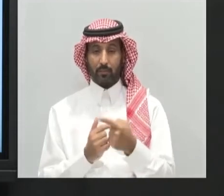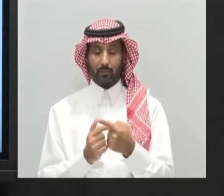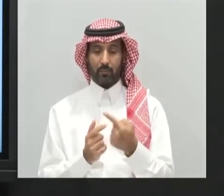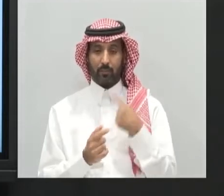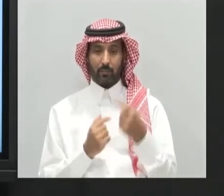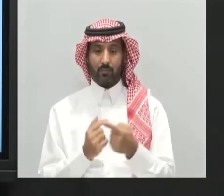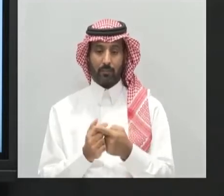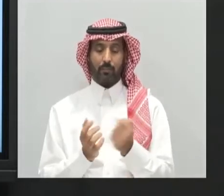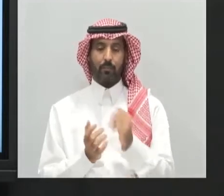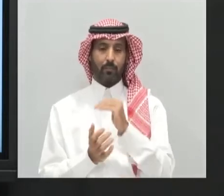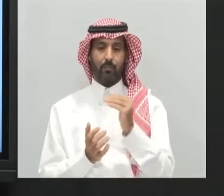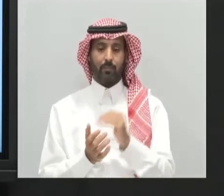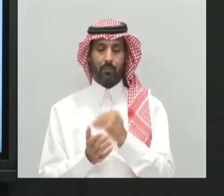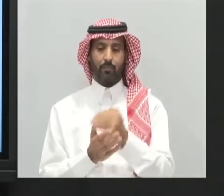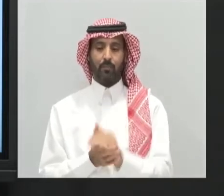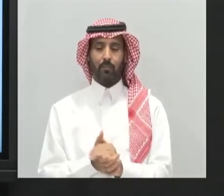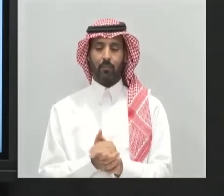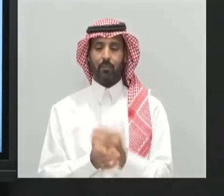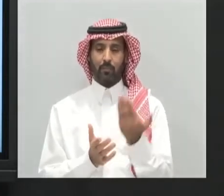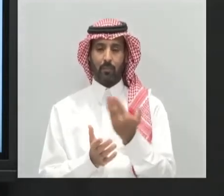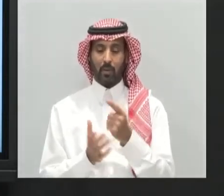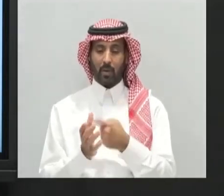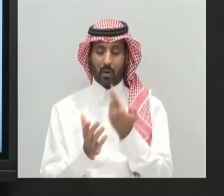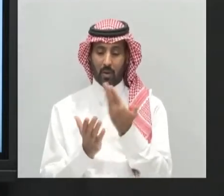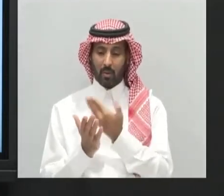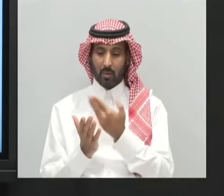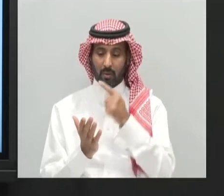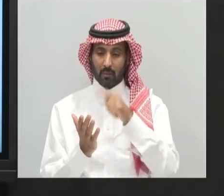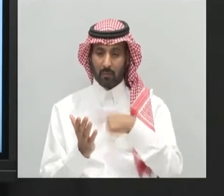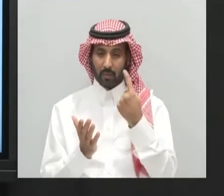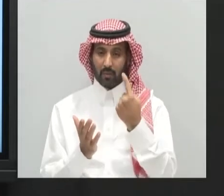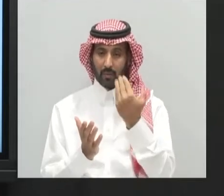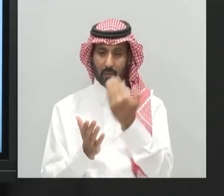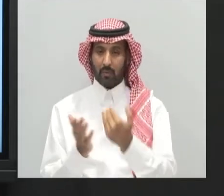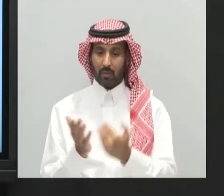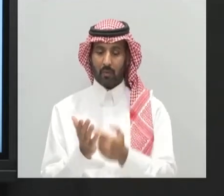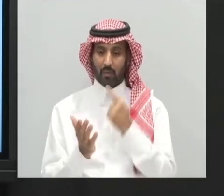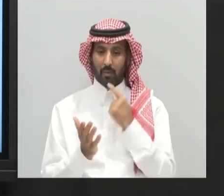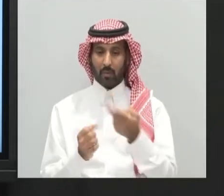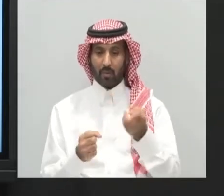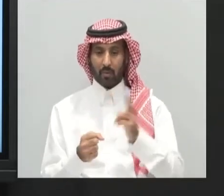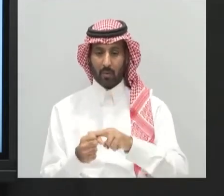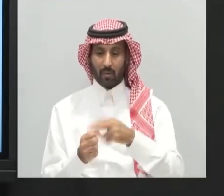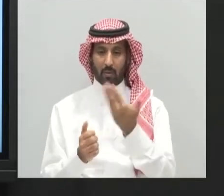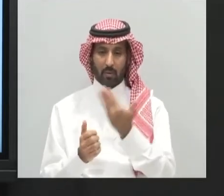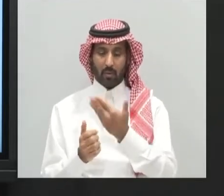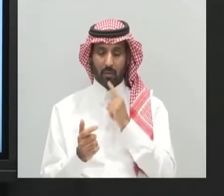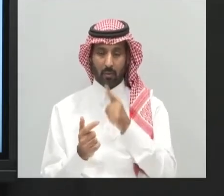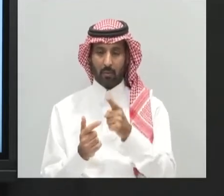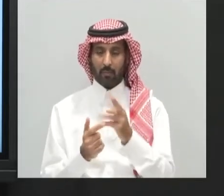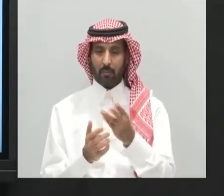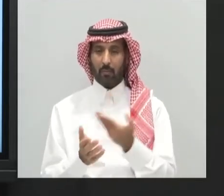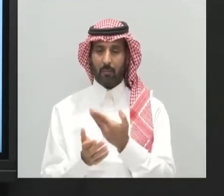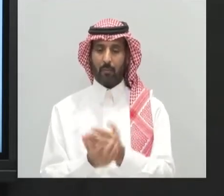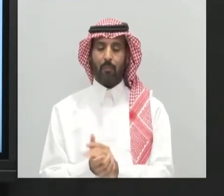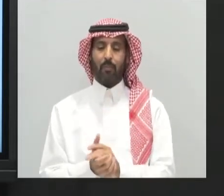these sentences. I'm going to read the first one, and I'm going to read it again, and I would like you to read